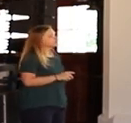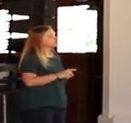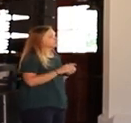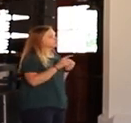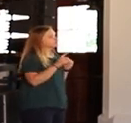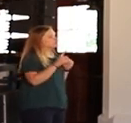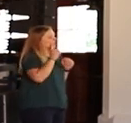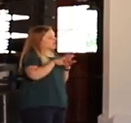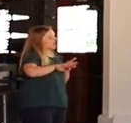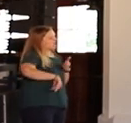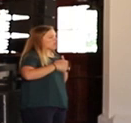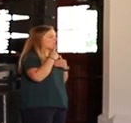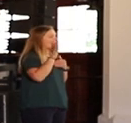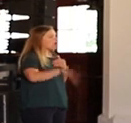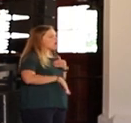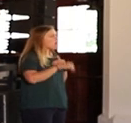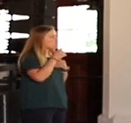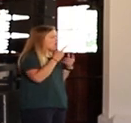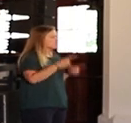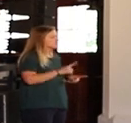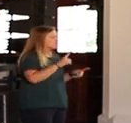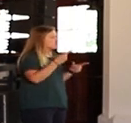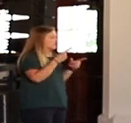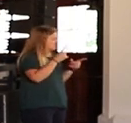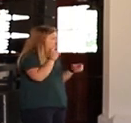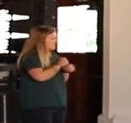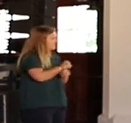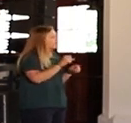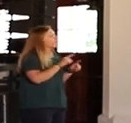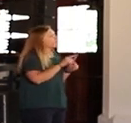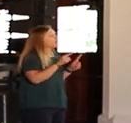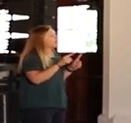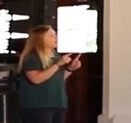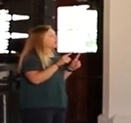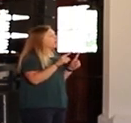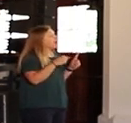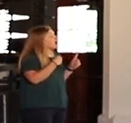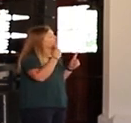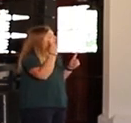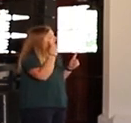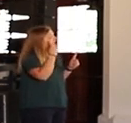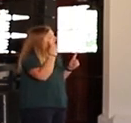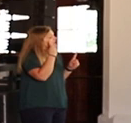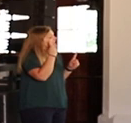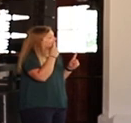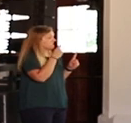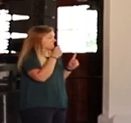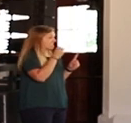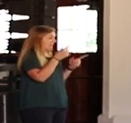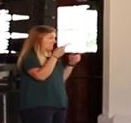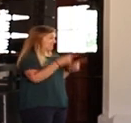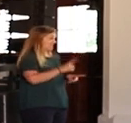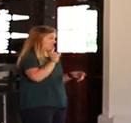dismiss this advice as impractical in the so-called real world, but I think it's really impractical to